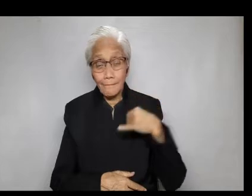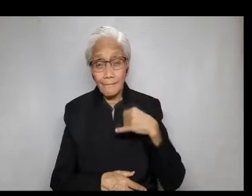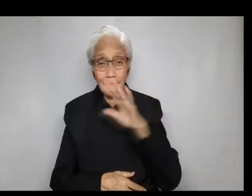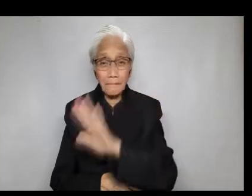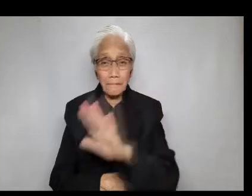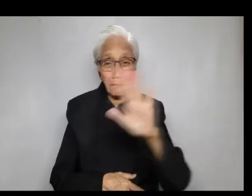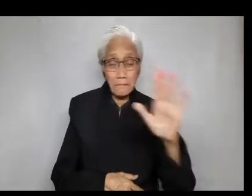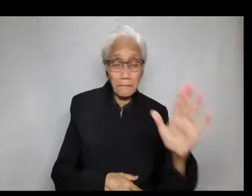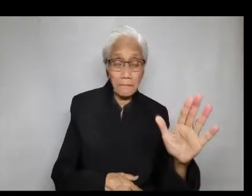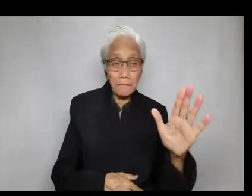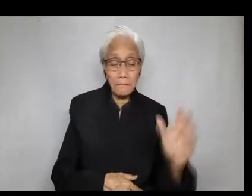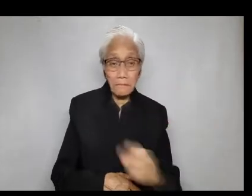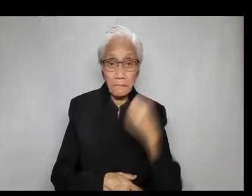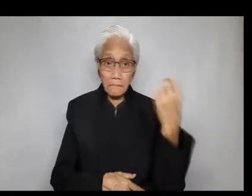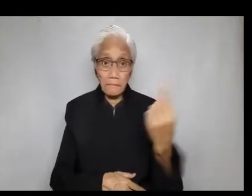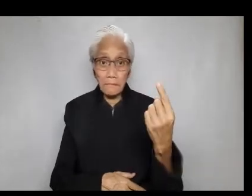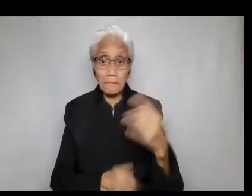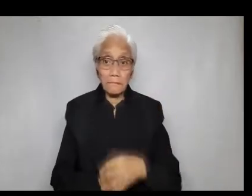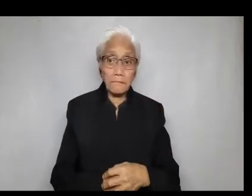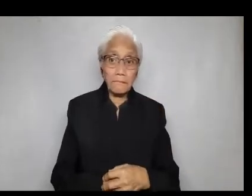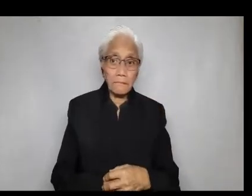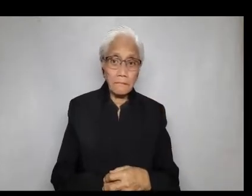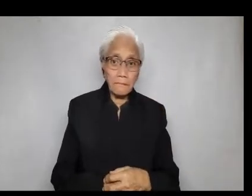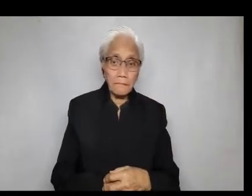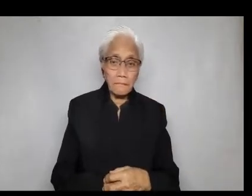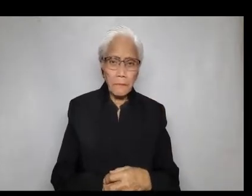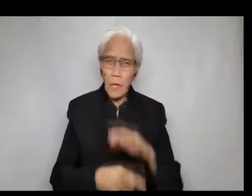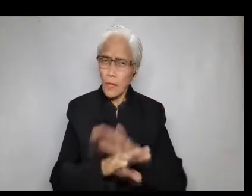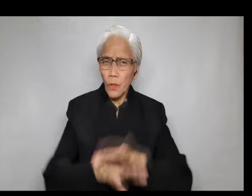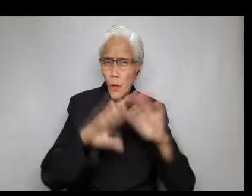If your day is full of sorrow,